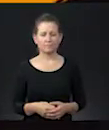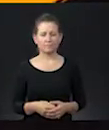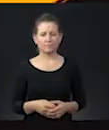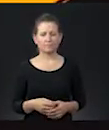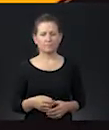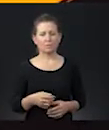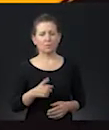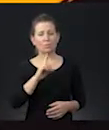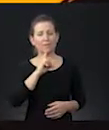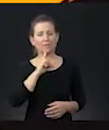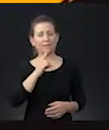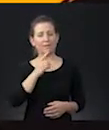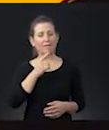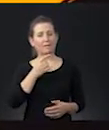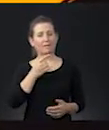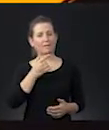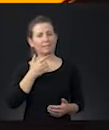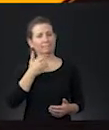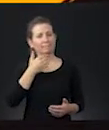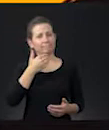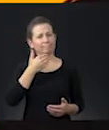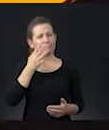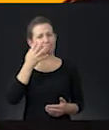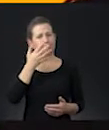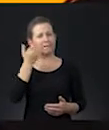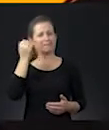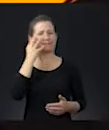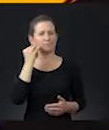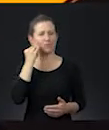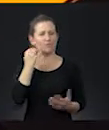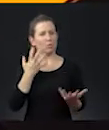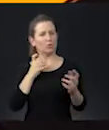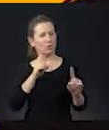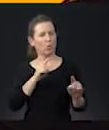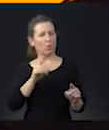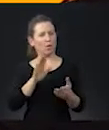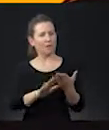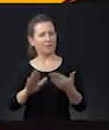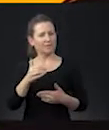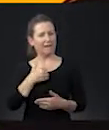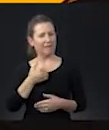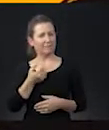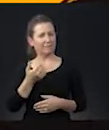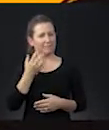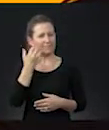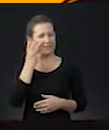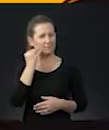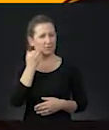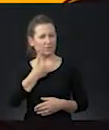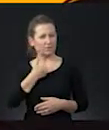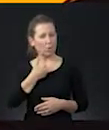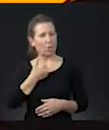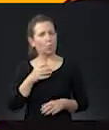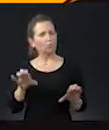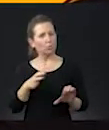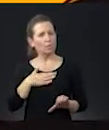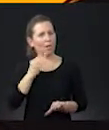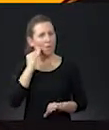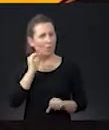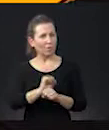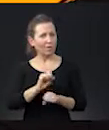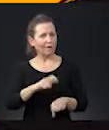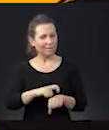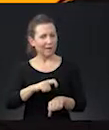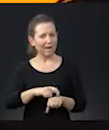Stop being encouraged. I just want to go to college, have experiments of my own, so I can do my own homework on time to catch up.